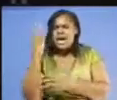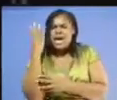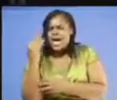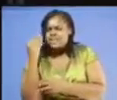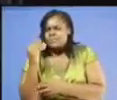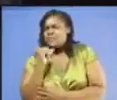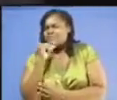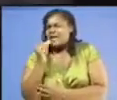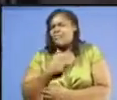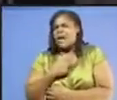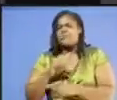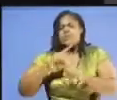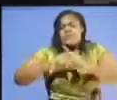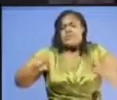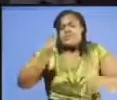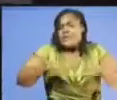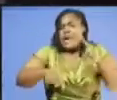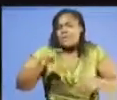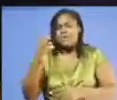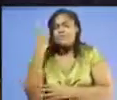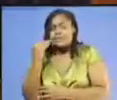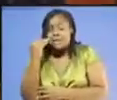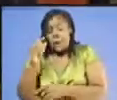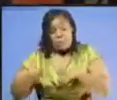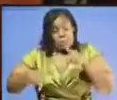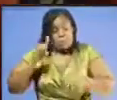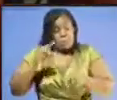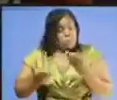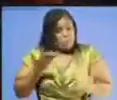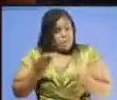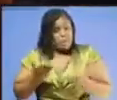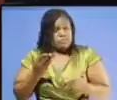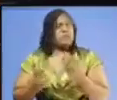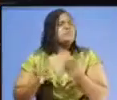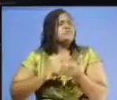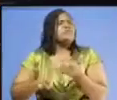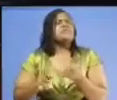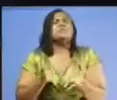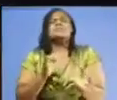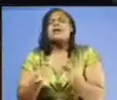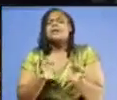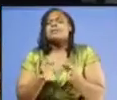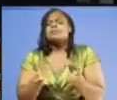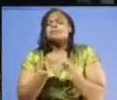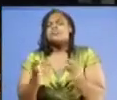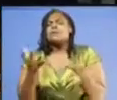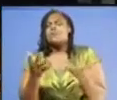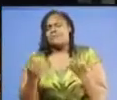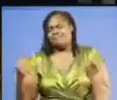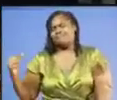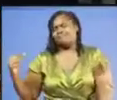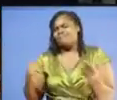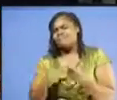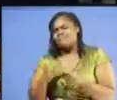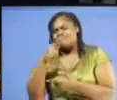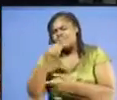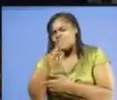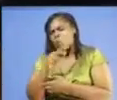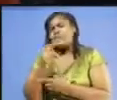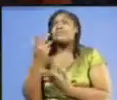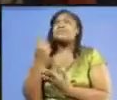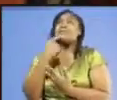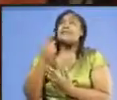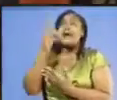And maybe, if the text had explained what Paul's thorn was, you would say, well, God can't help